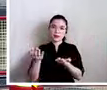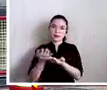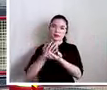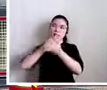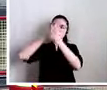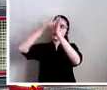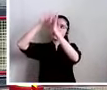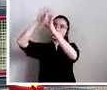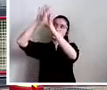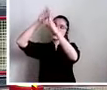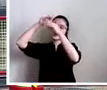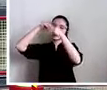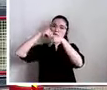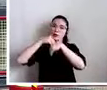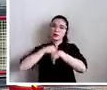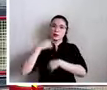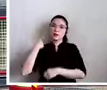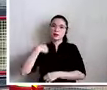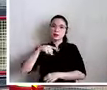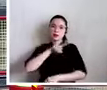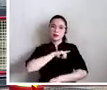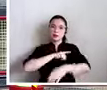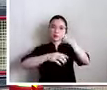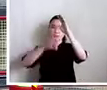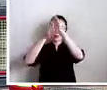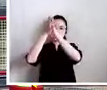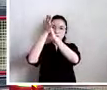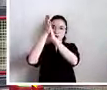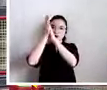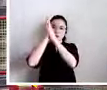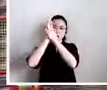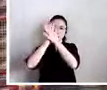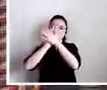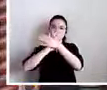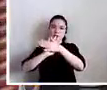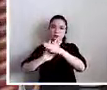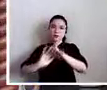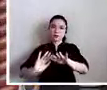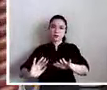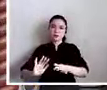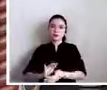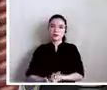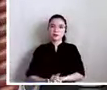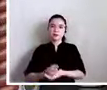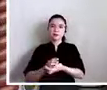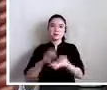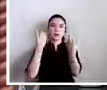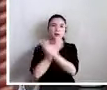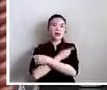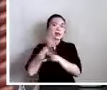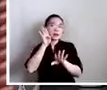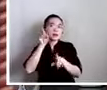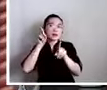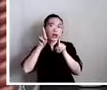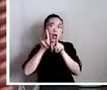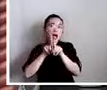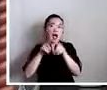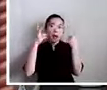Grant us peace. My dear brothers and sisters, behold